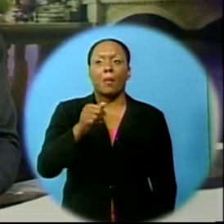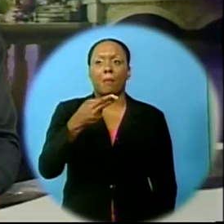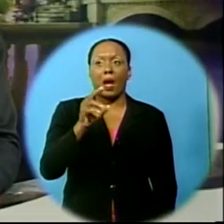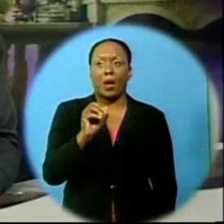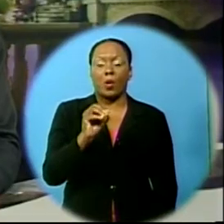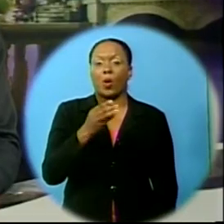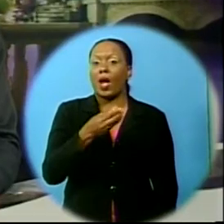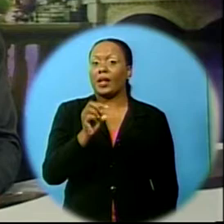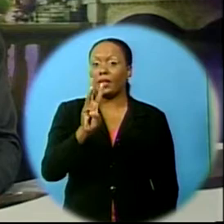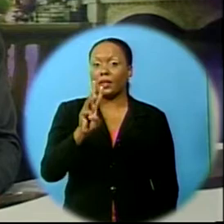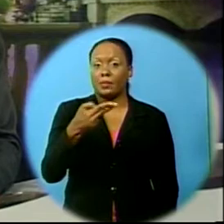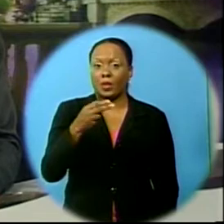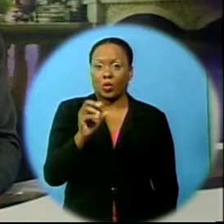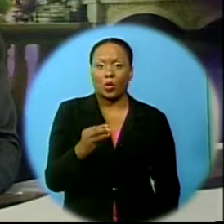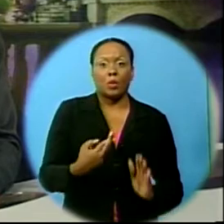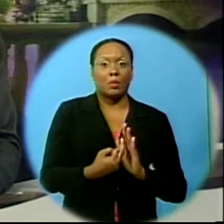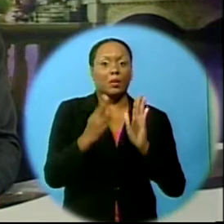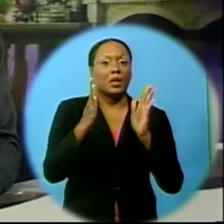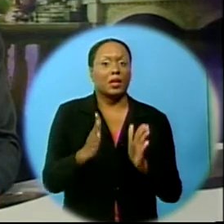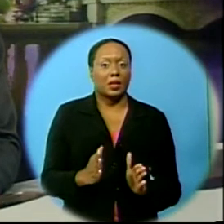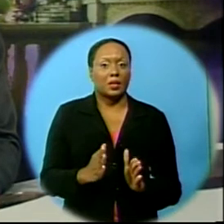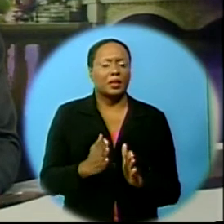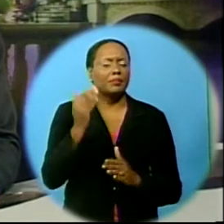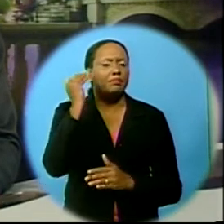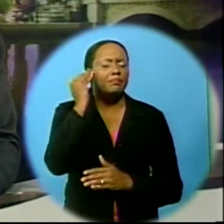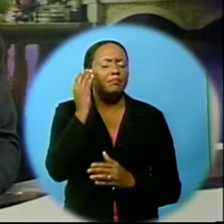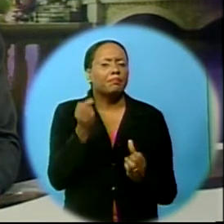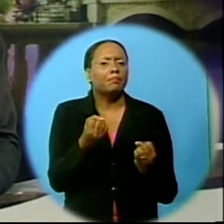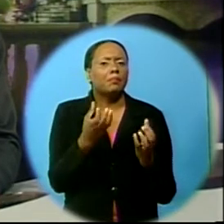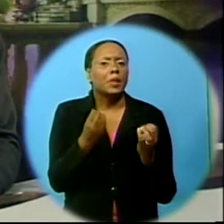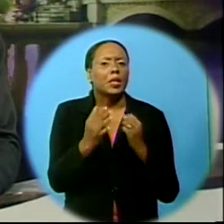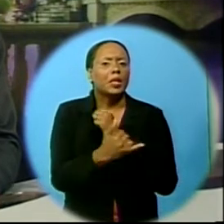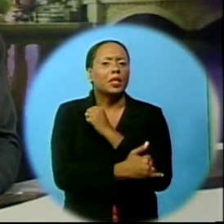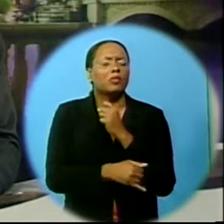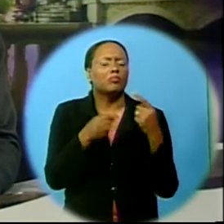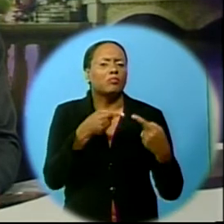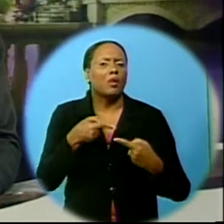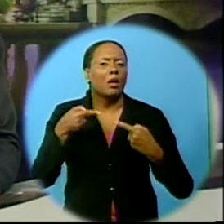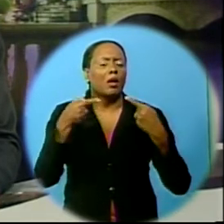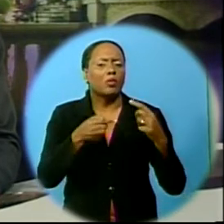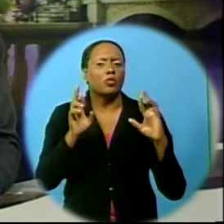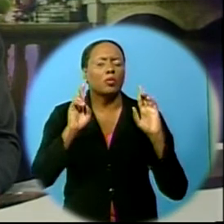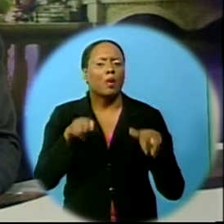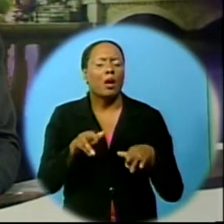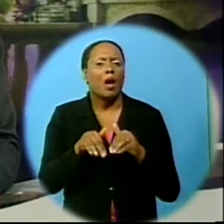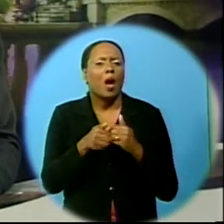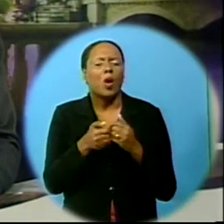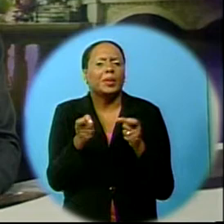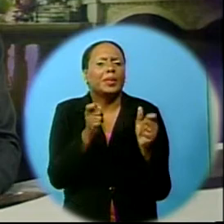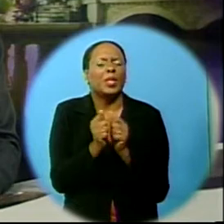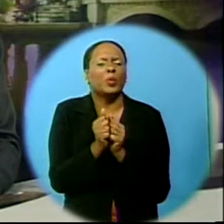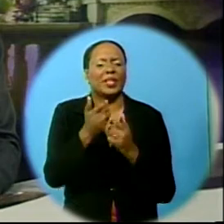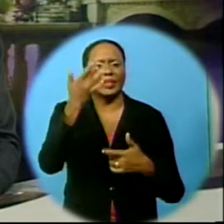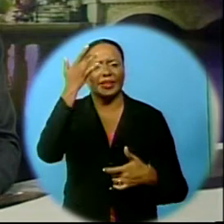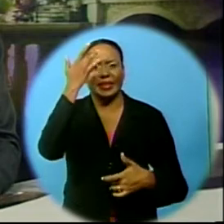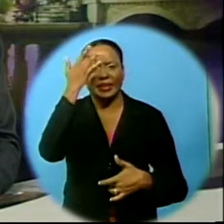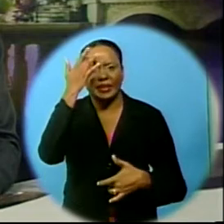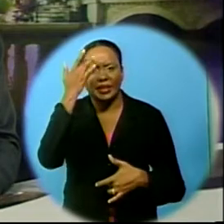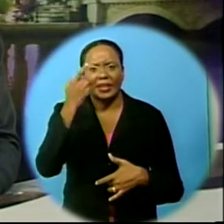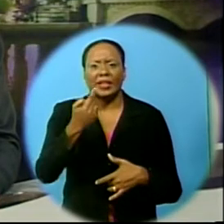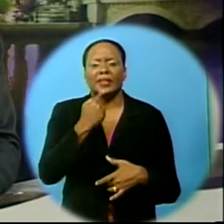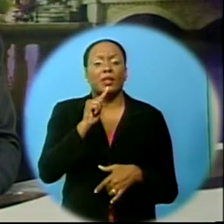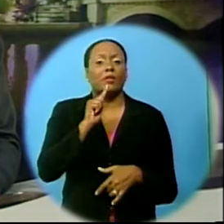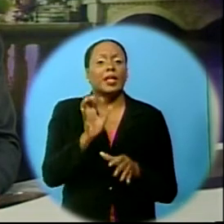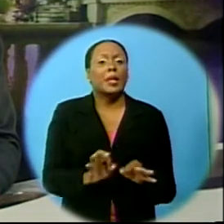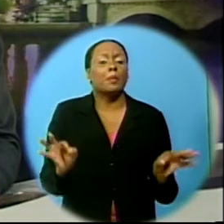PAHO and WHO representative Dr. Godfrey Zureb acknowledges that many countries have struggled to respond to these diseases. He